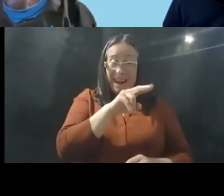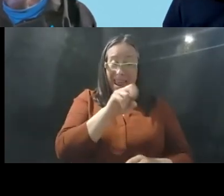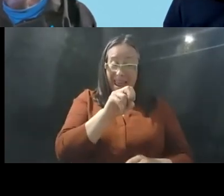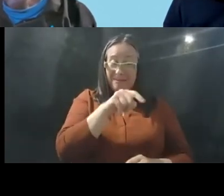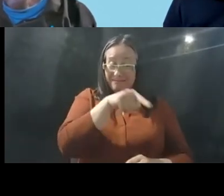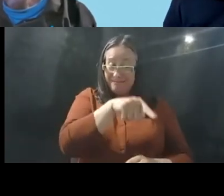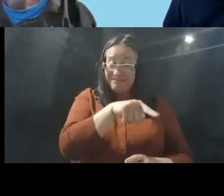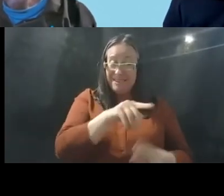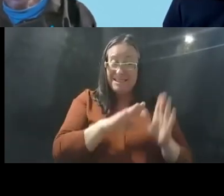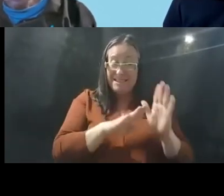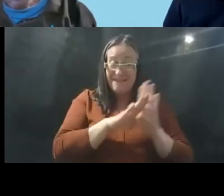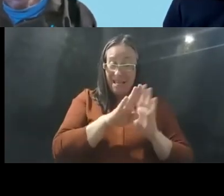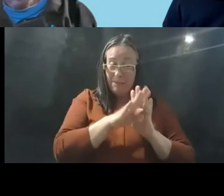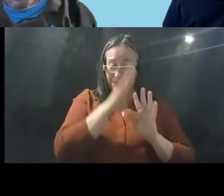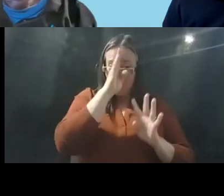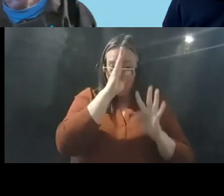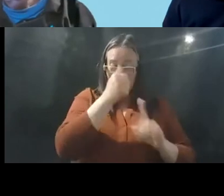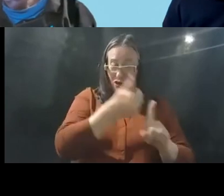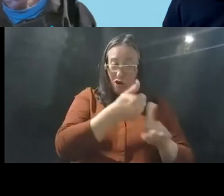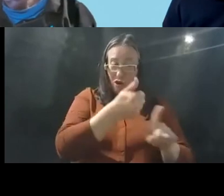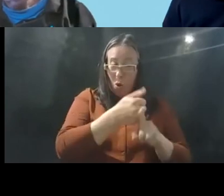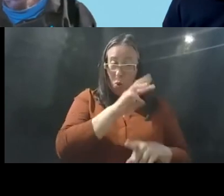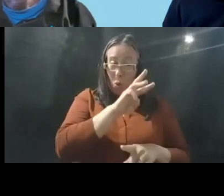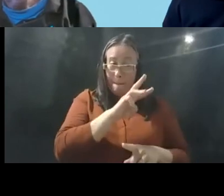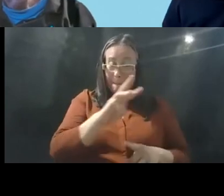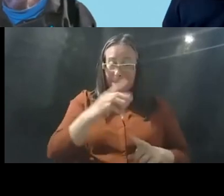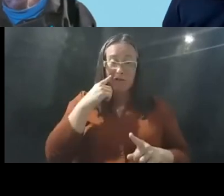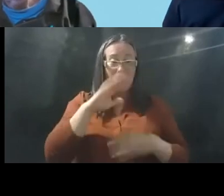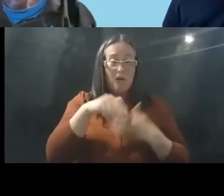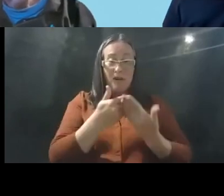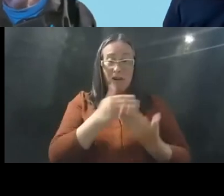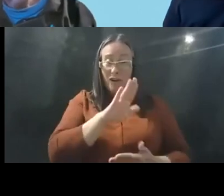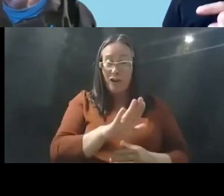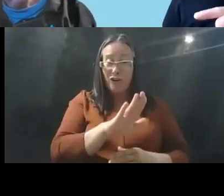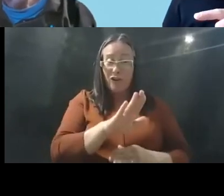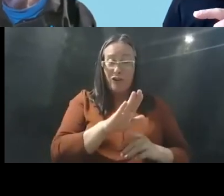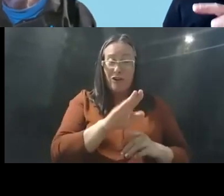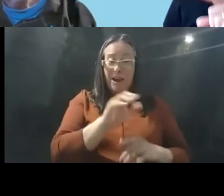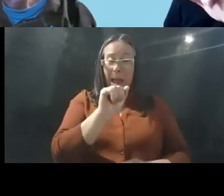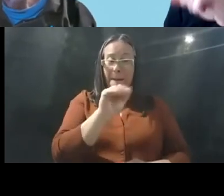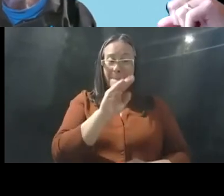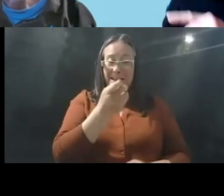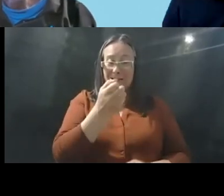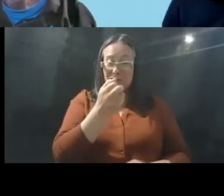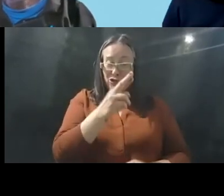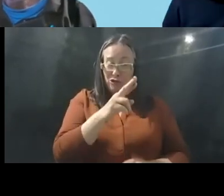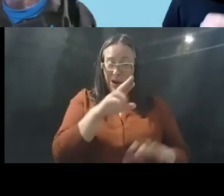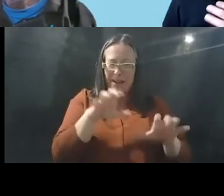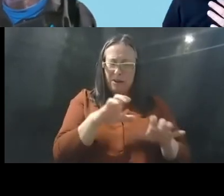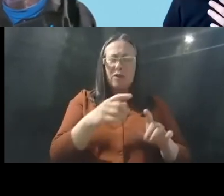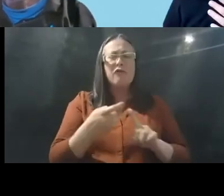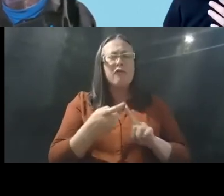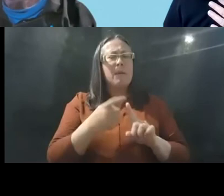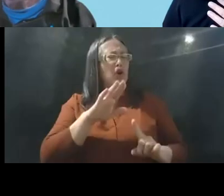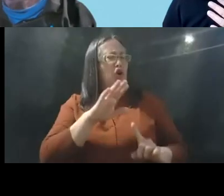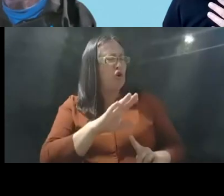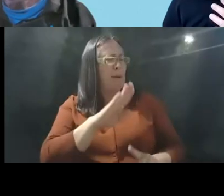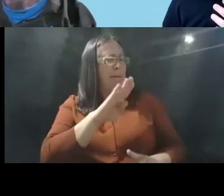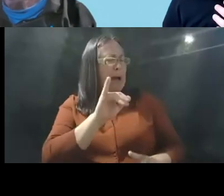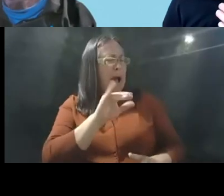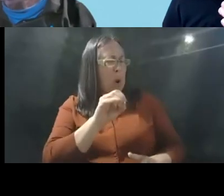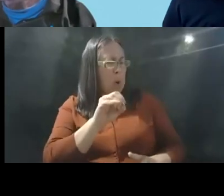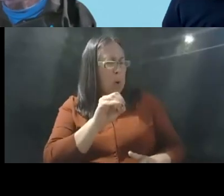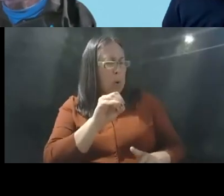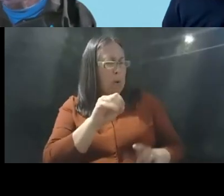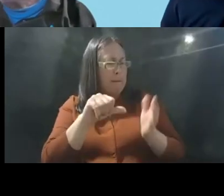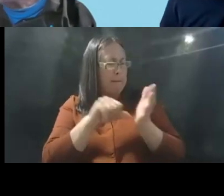own website for all of her Tech Ambassador activity. One of the things that we're going to do from her bio page on our Ohio Tech